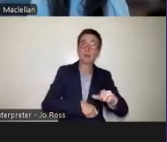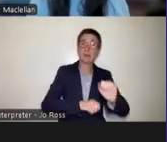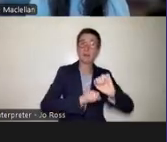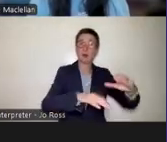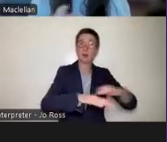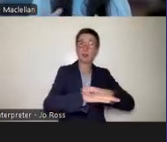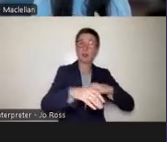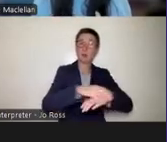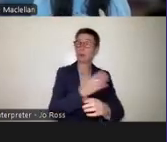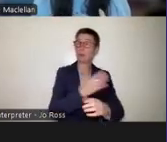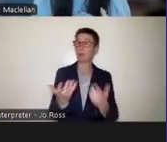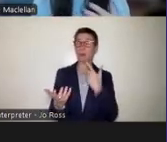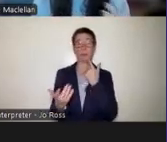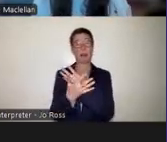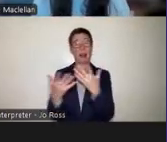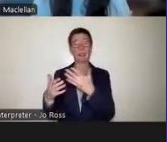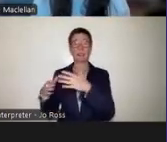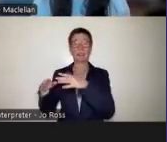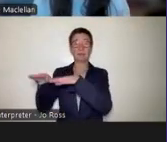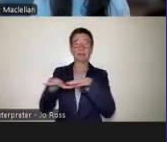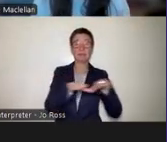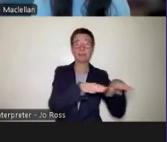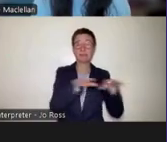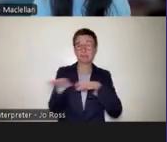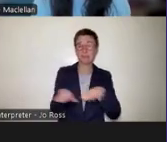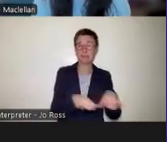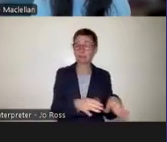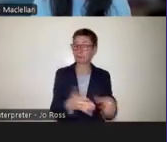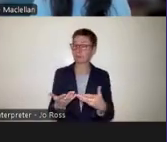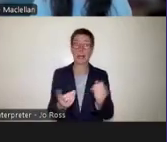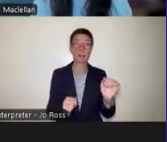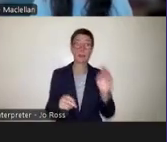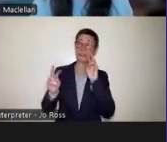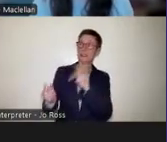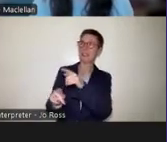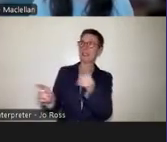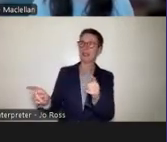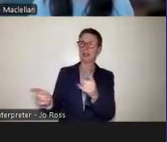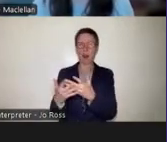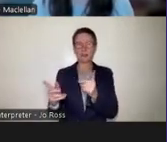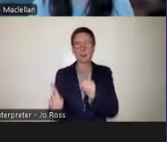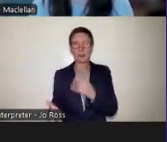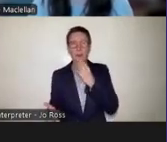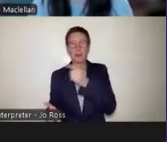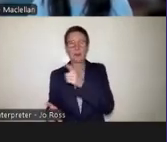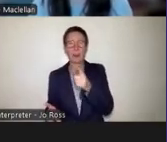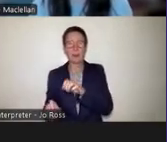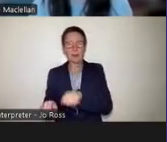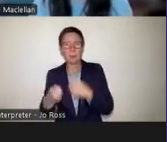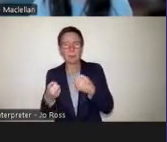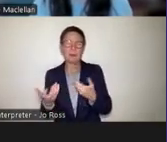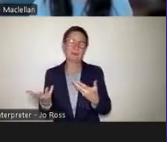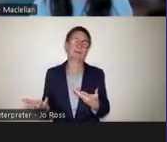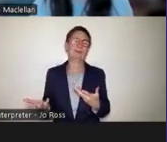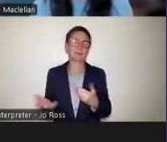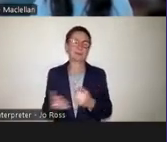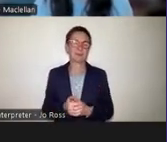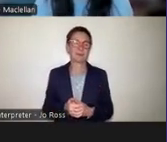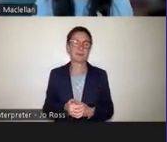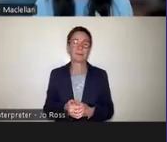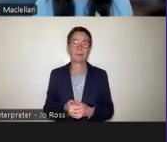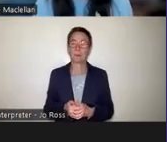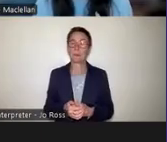wonderful to kind of see that that's there. It's just being used. They also had a look at